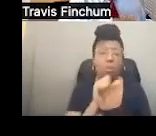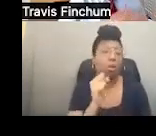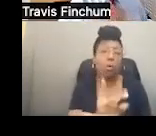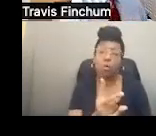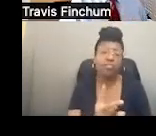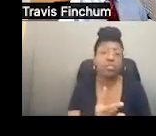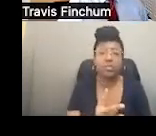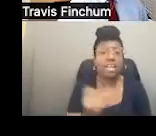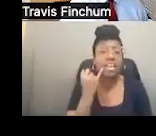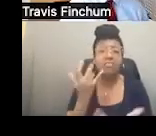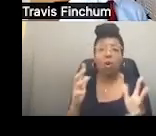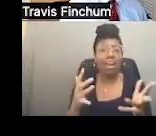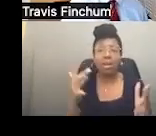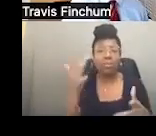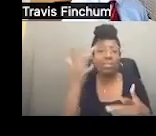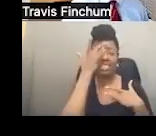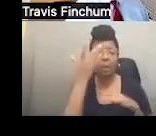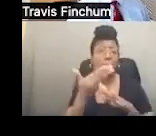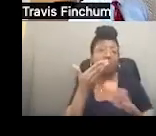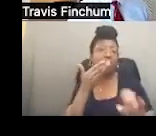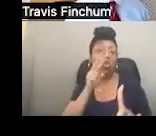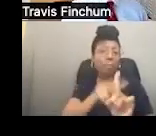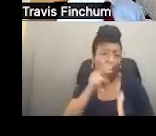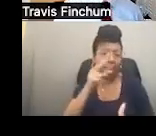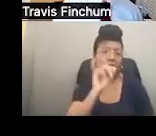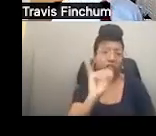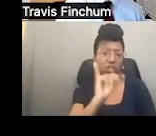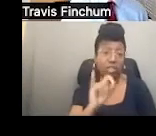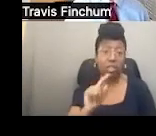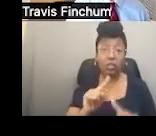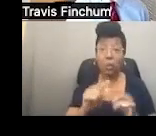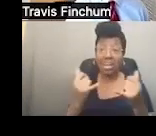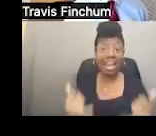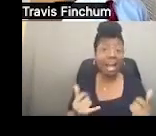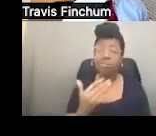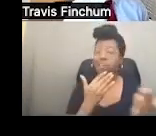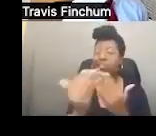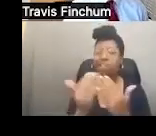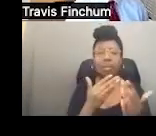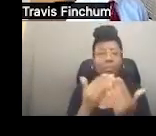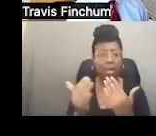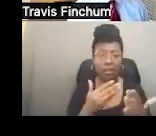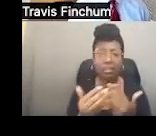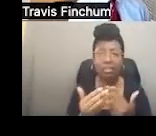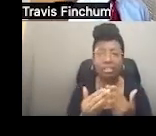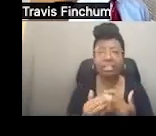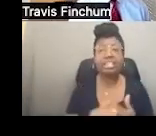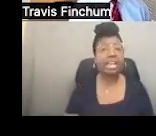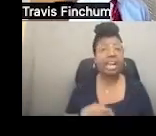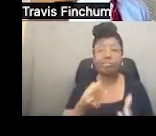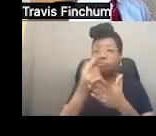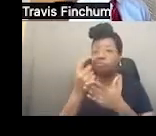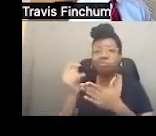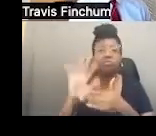condition already existed before you applied for and got the insurance. Well, pre-existing conditions has been eliminated from all